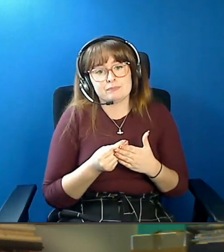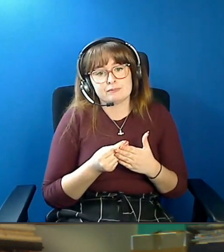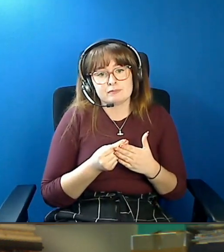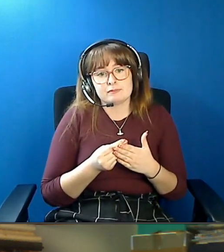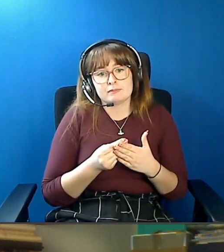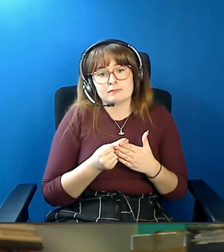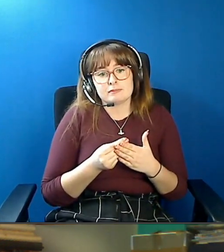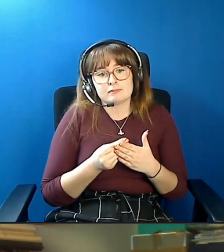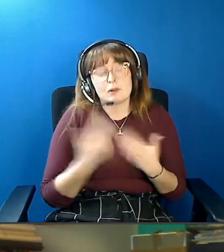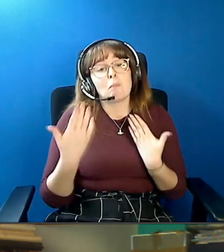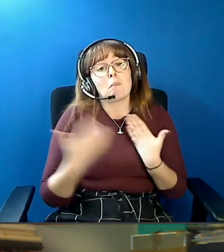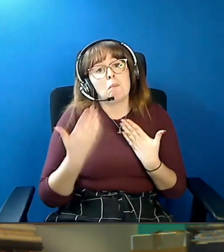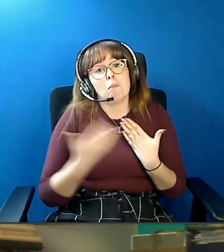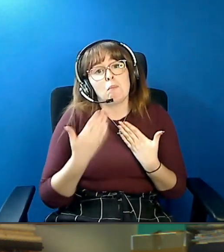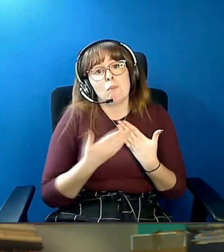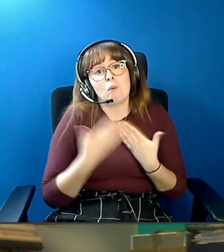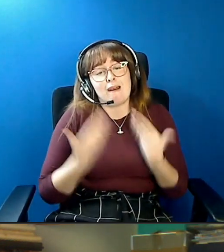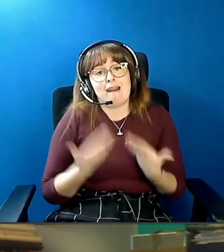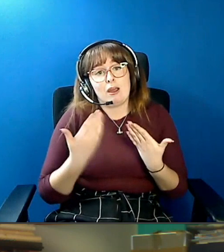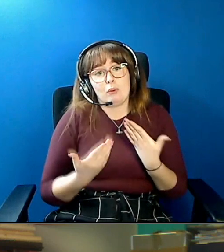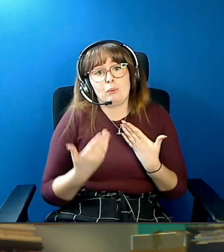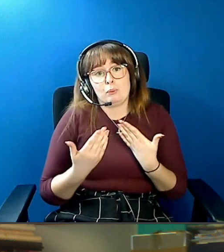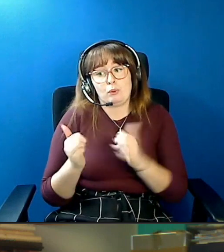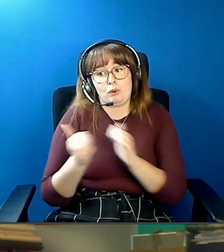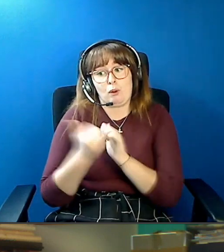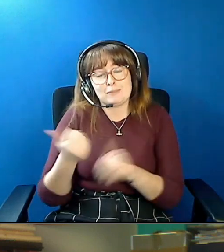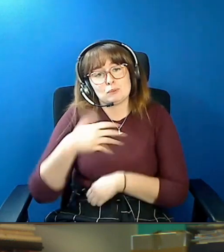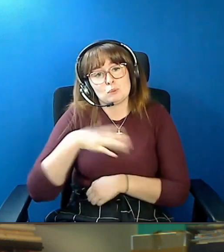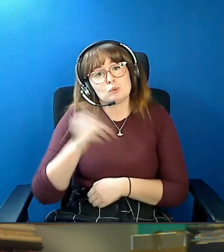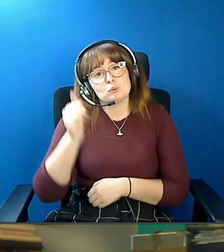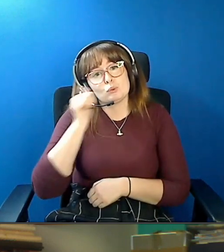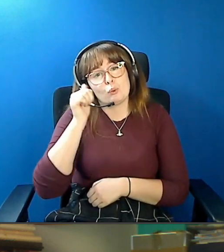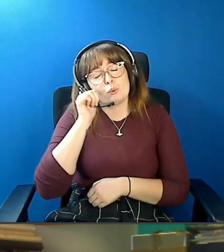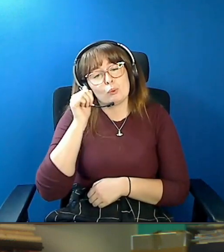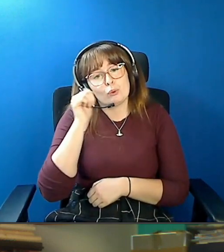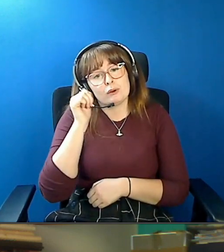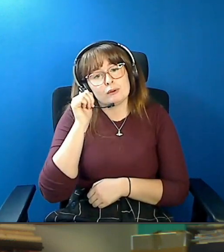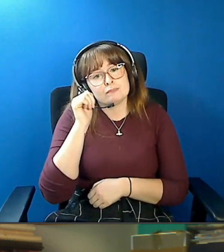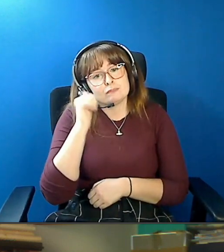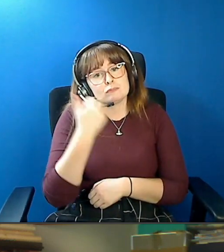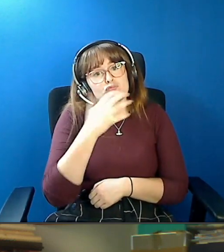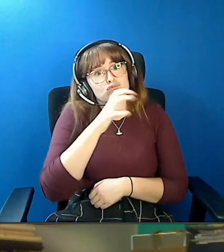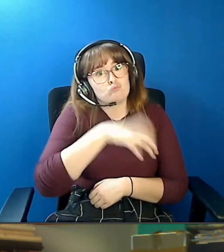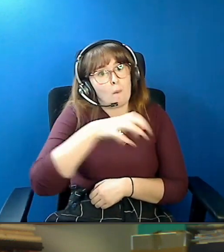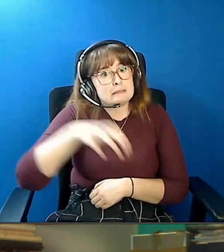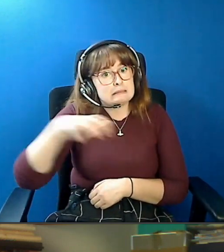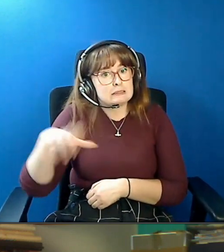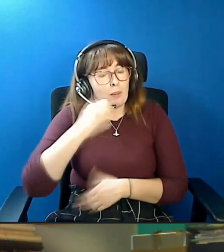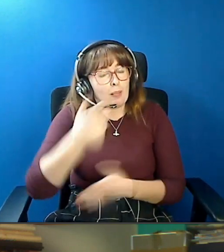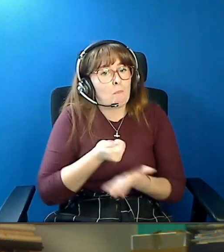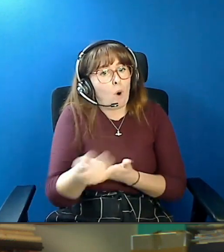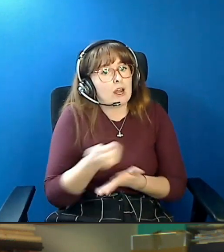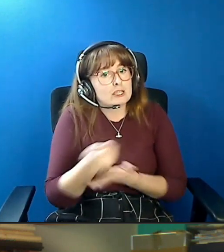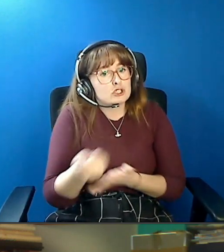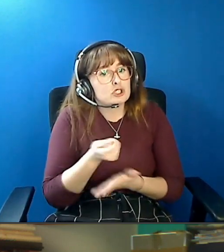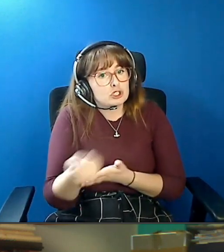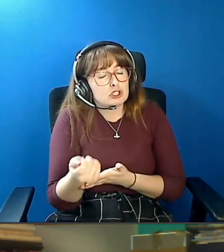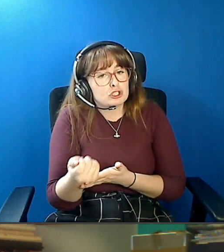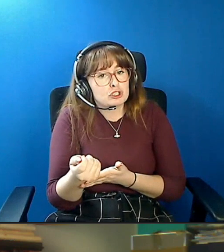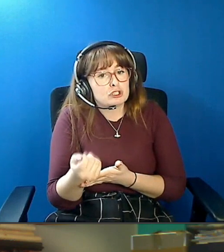increasingly lenders want to know about the properties that they are mortgaging within